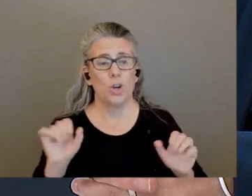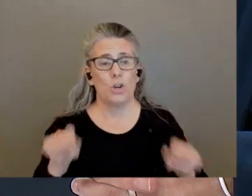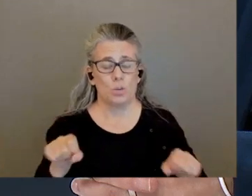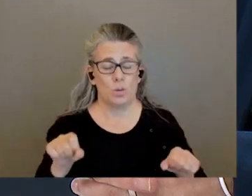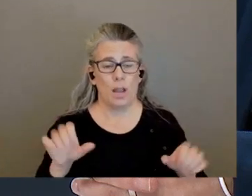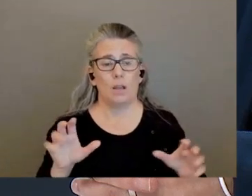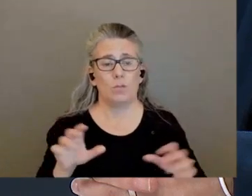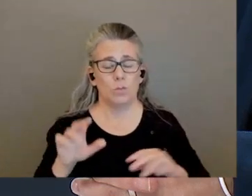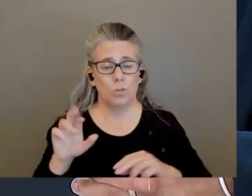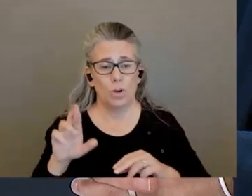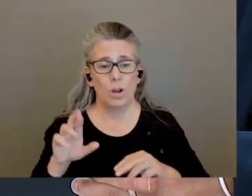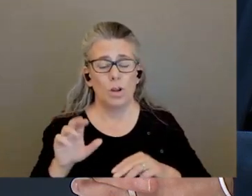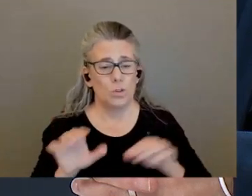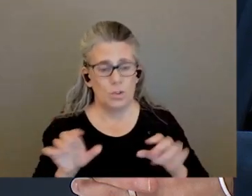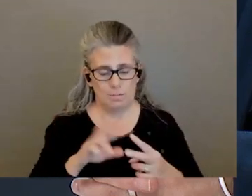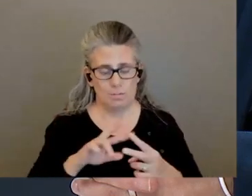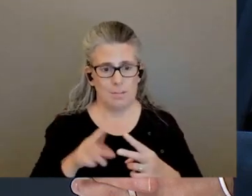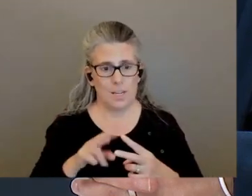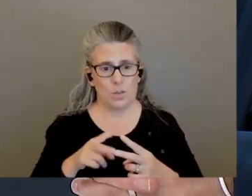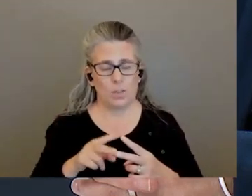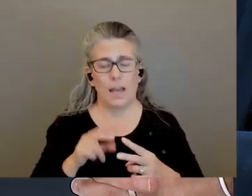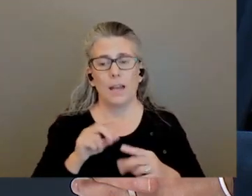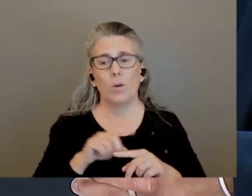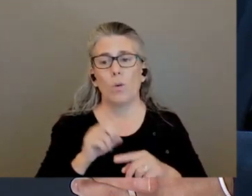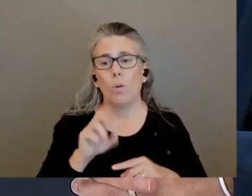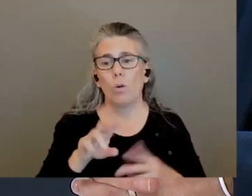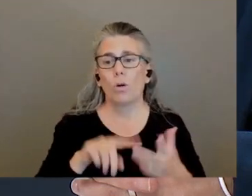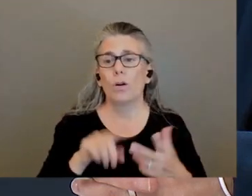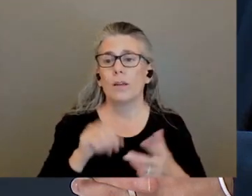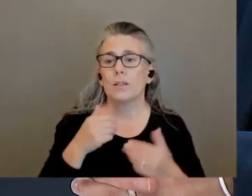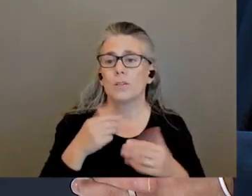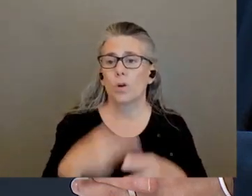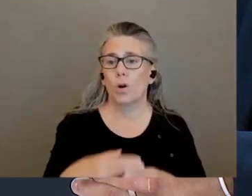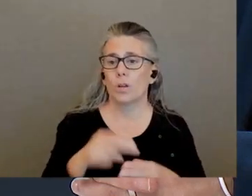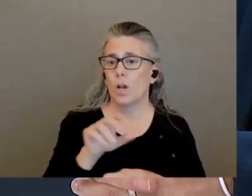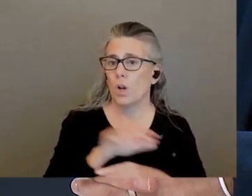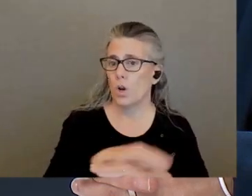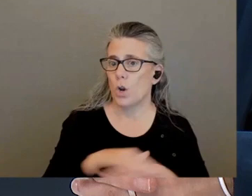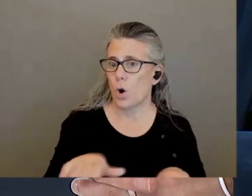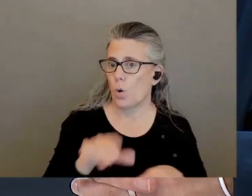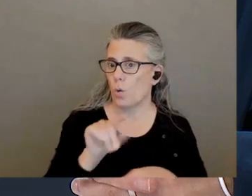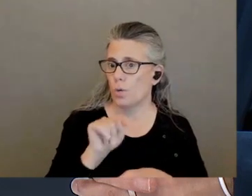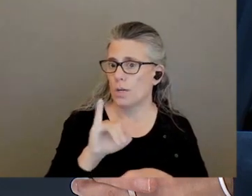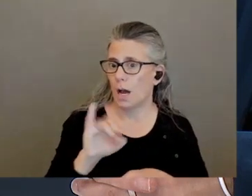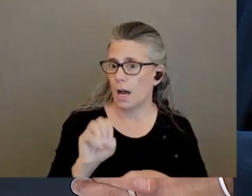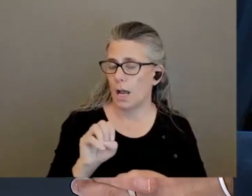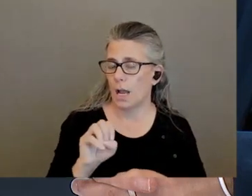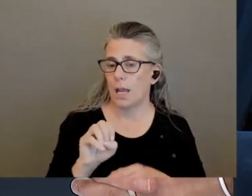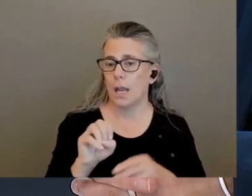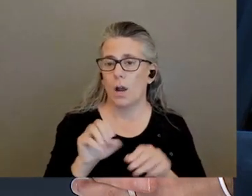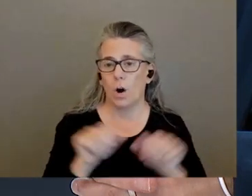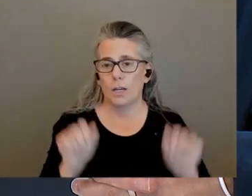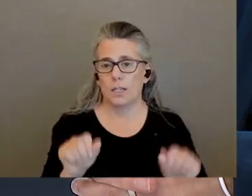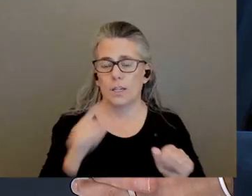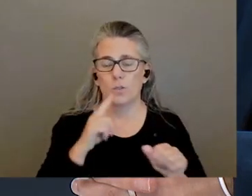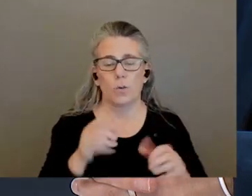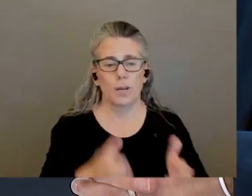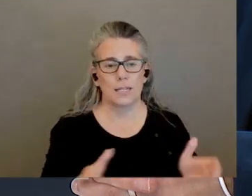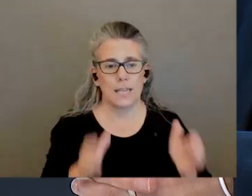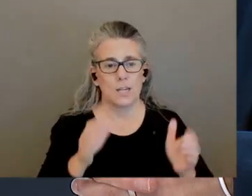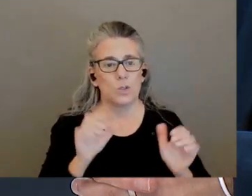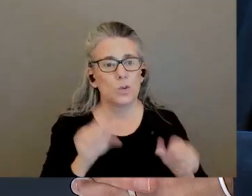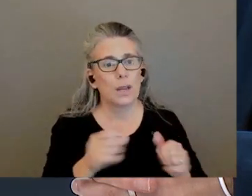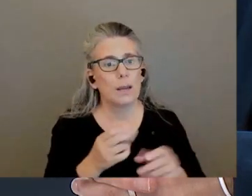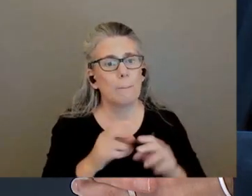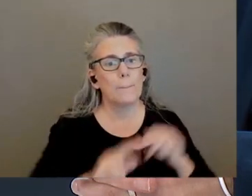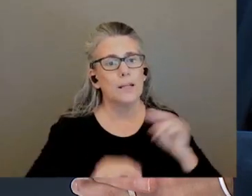called multi-architecture support for containers. So you can build actually 2 versions of the container and